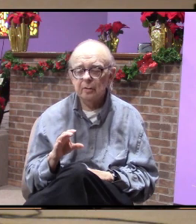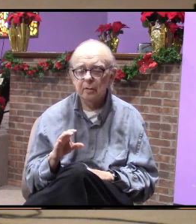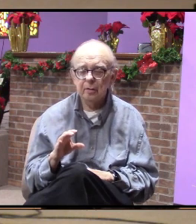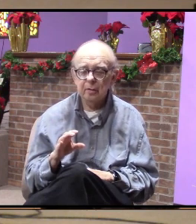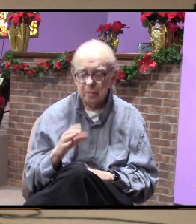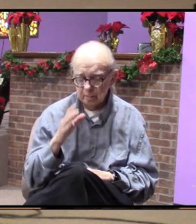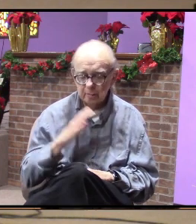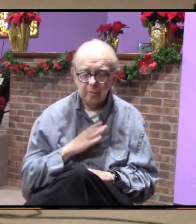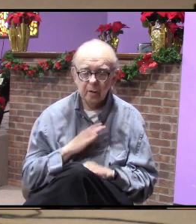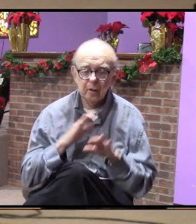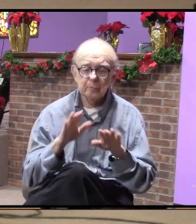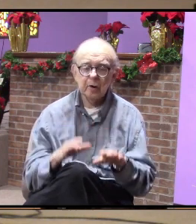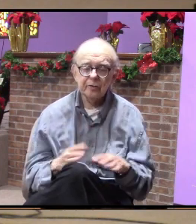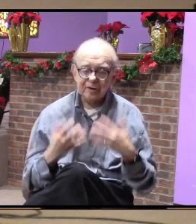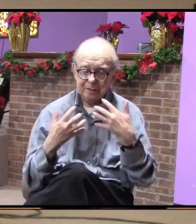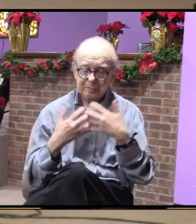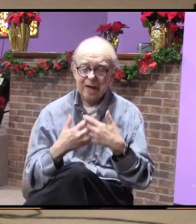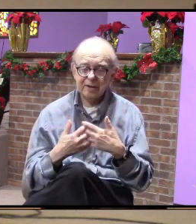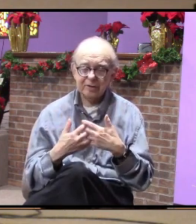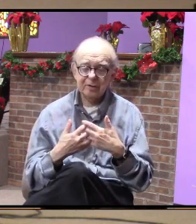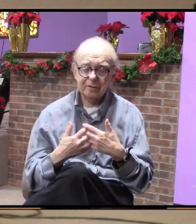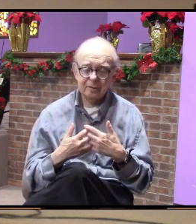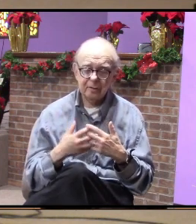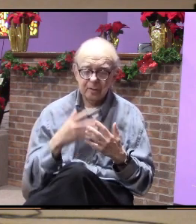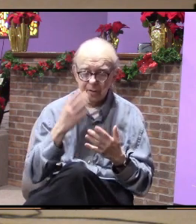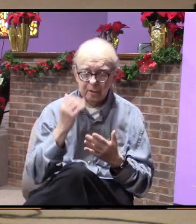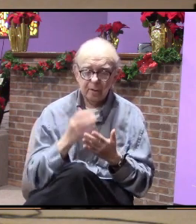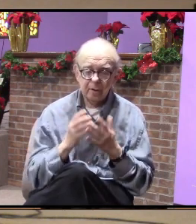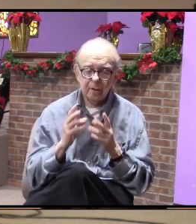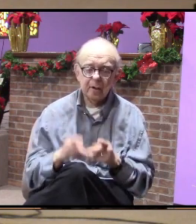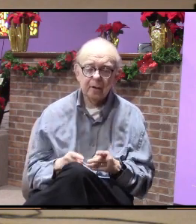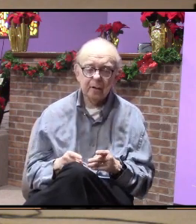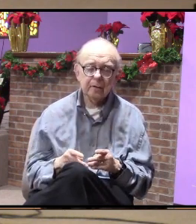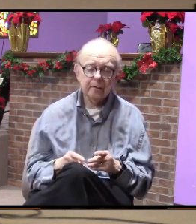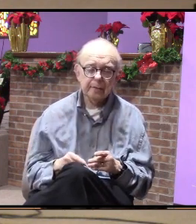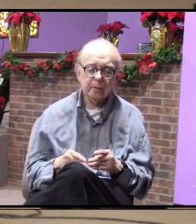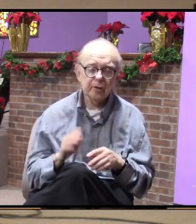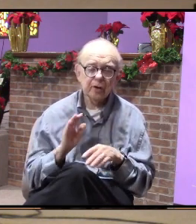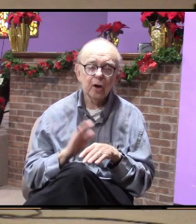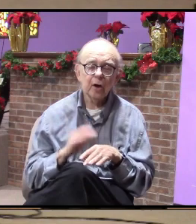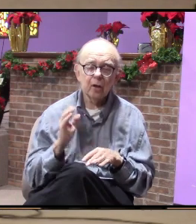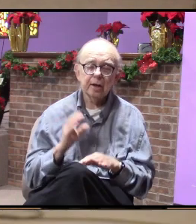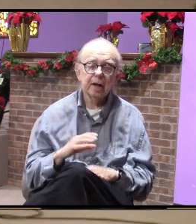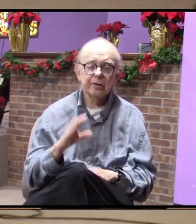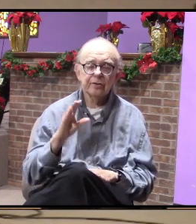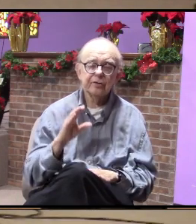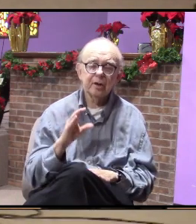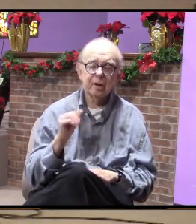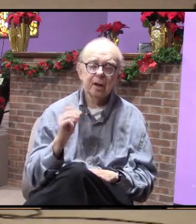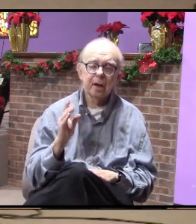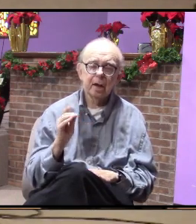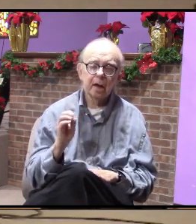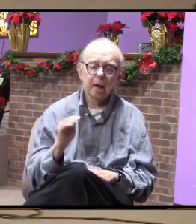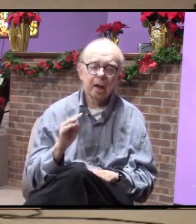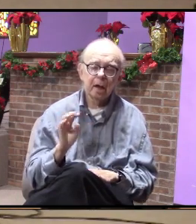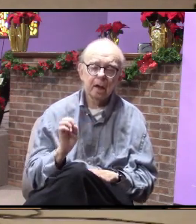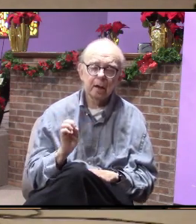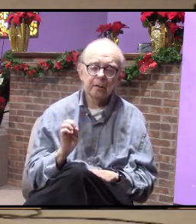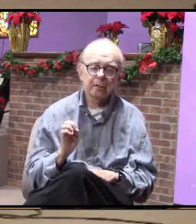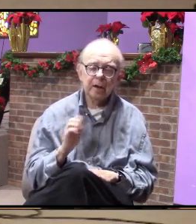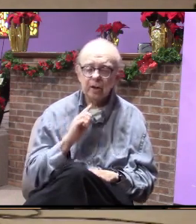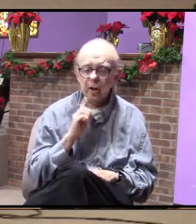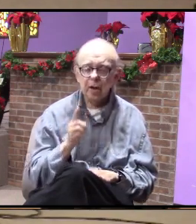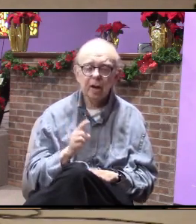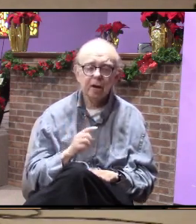marching in step because somebody was calling the cadence. Oh, left, right,